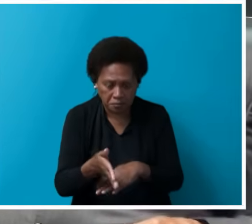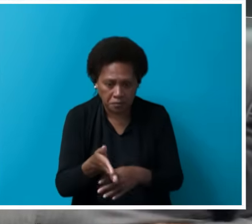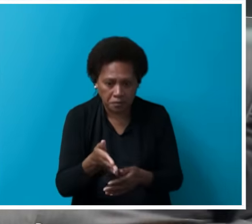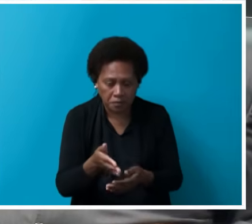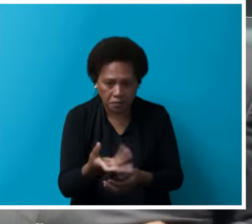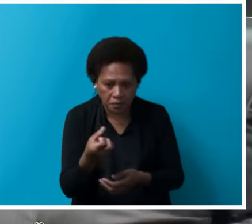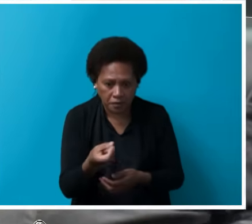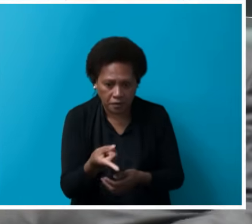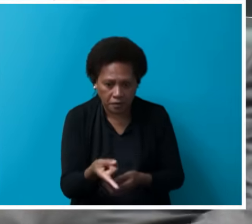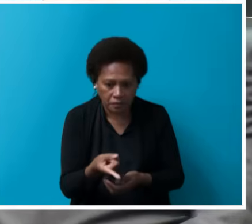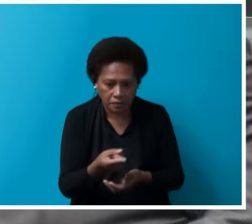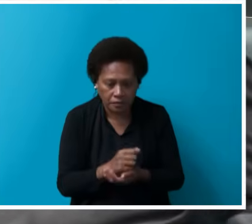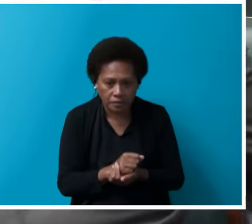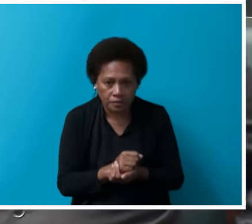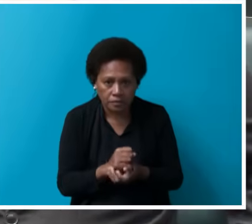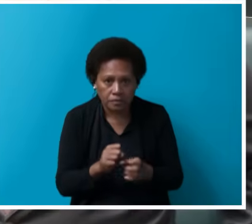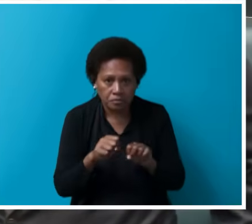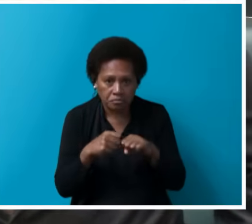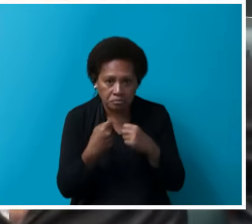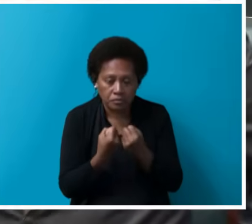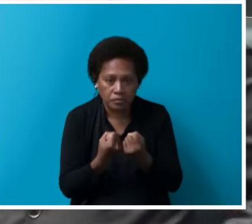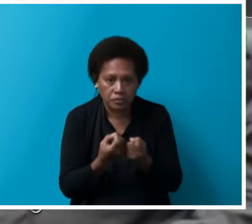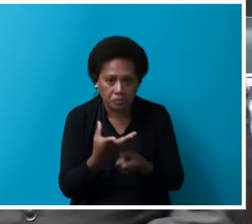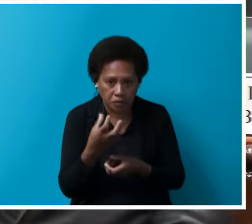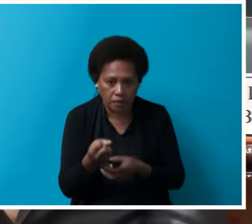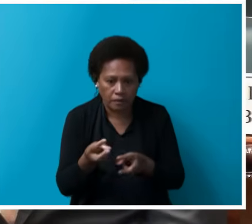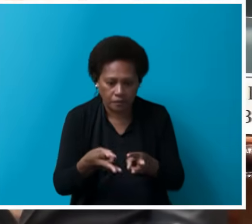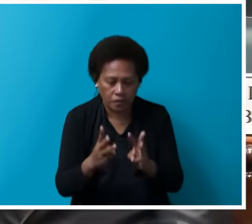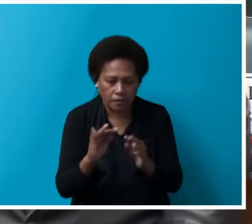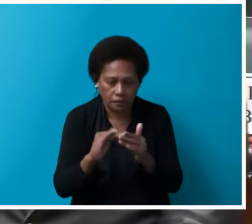no social protection in the way that we have now.